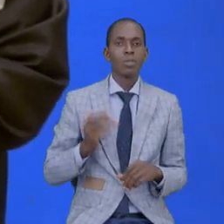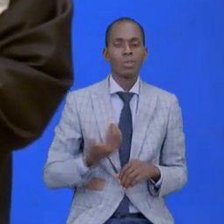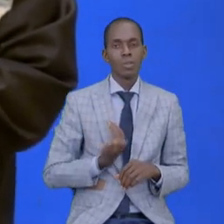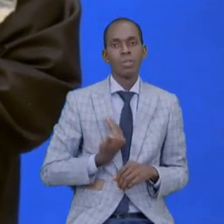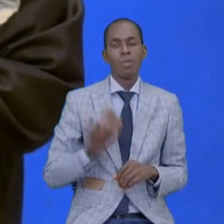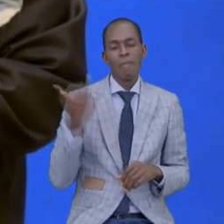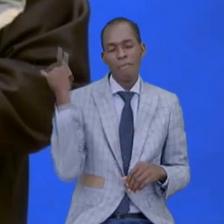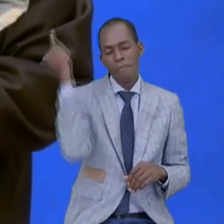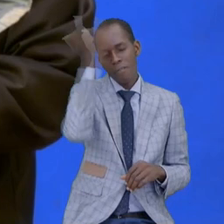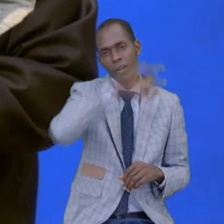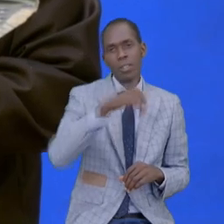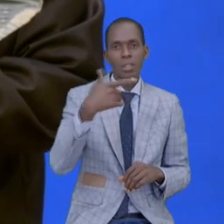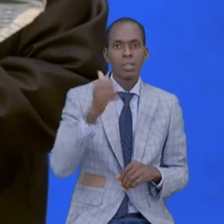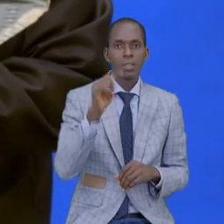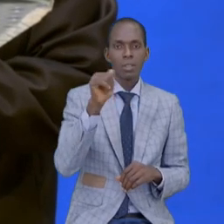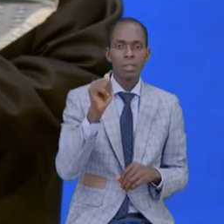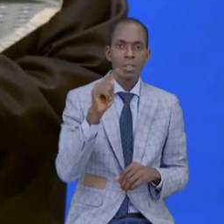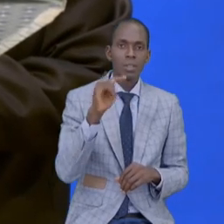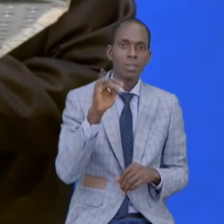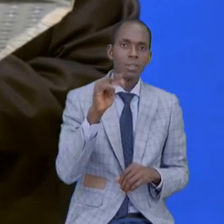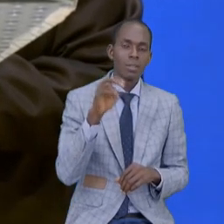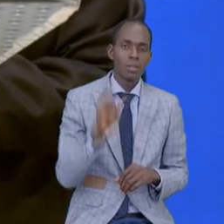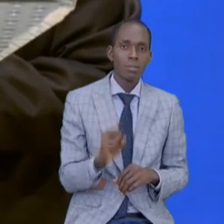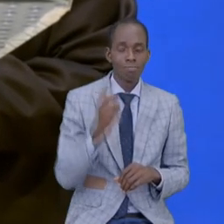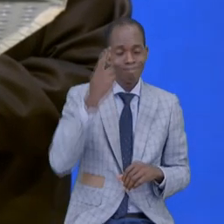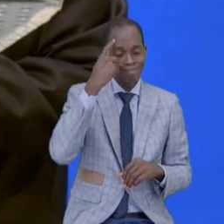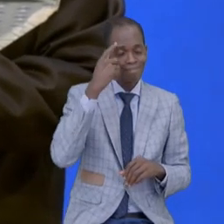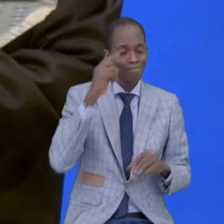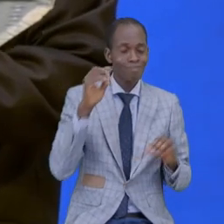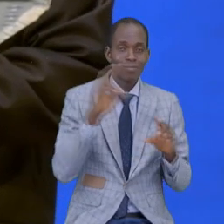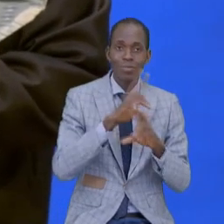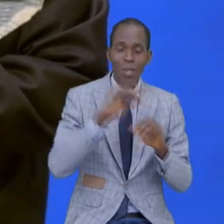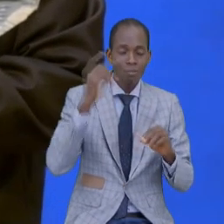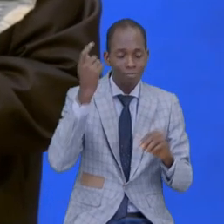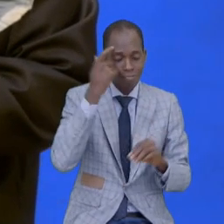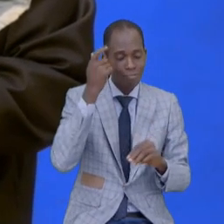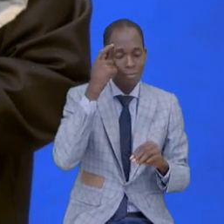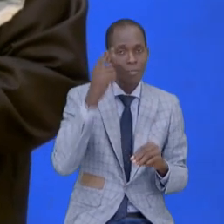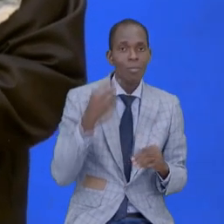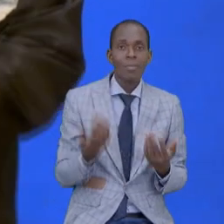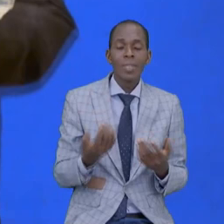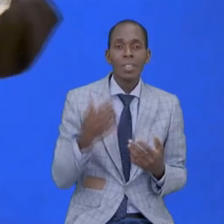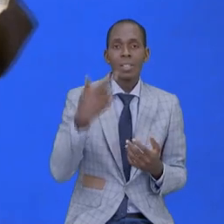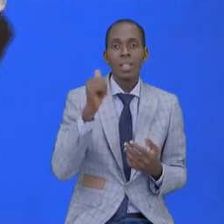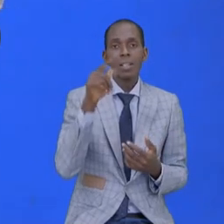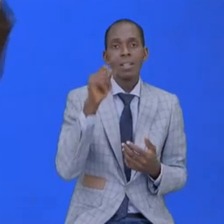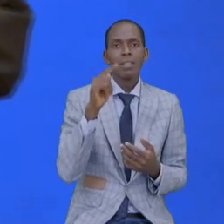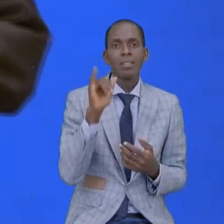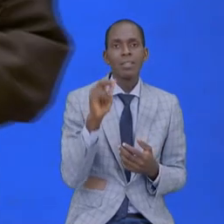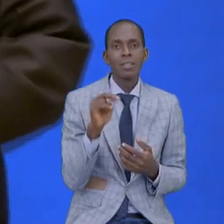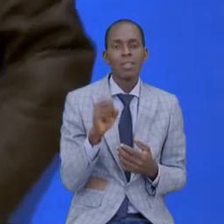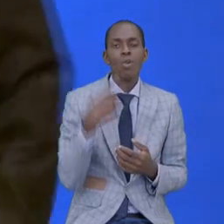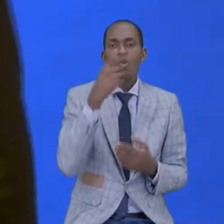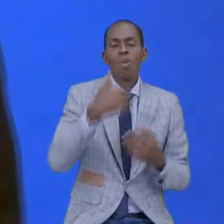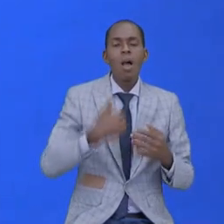Galatians, senseless Galatians, thoughtless Galatians, who has bewitched